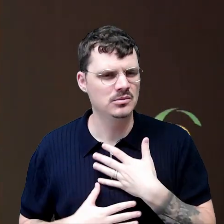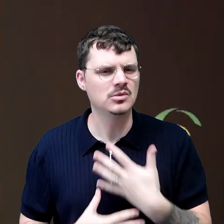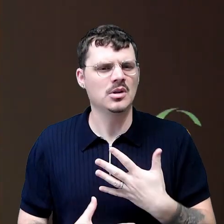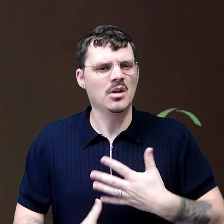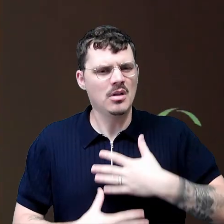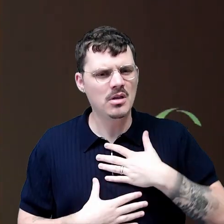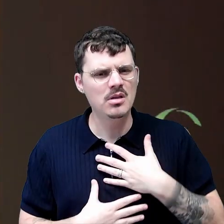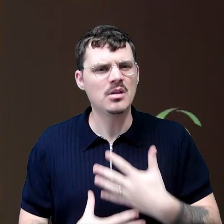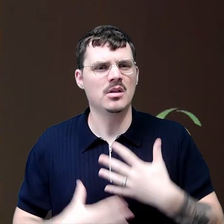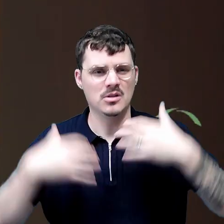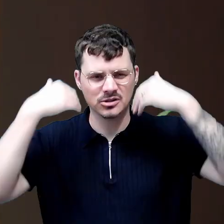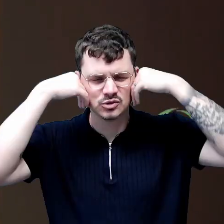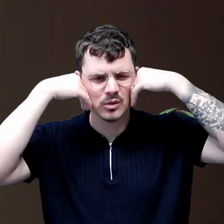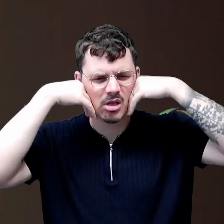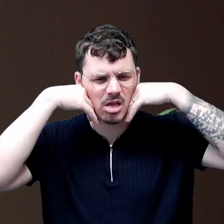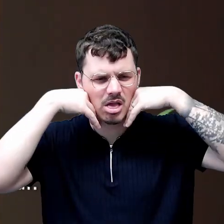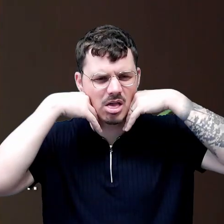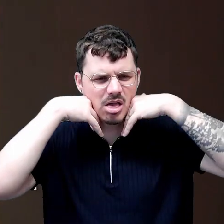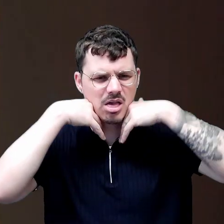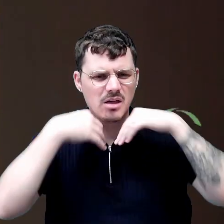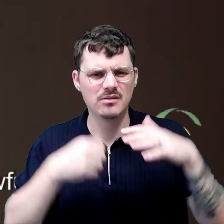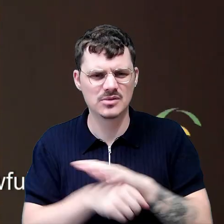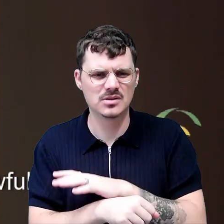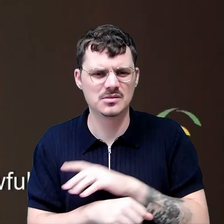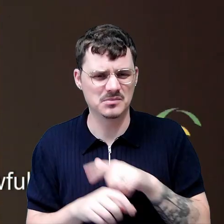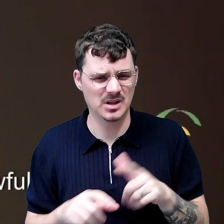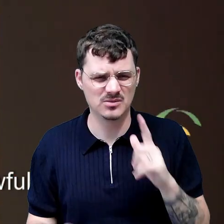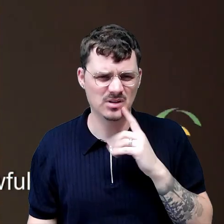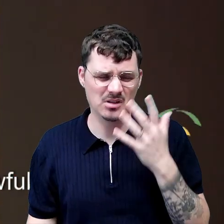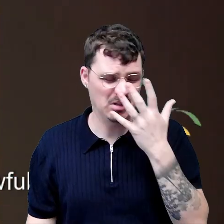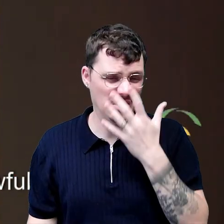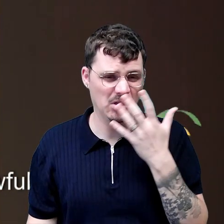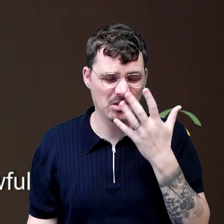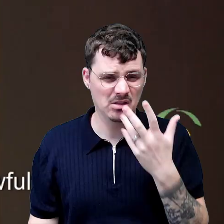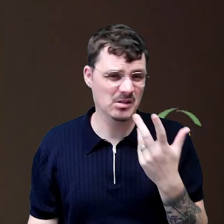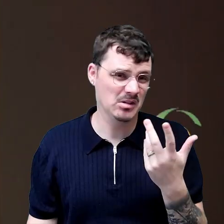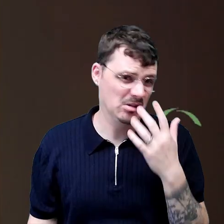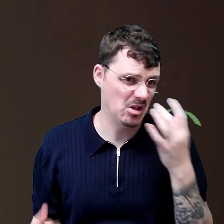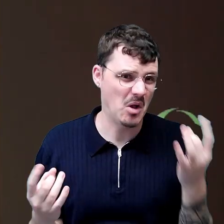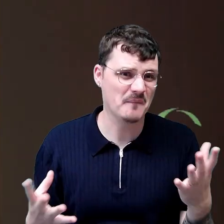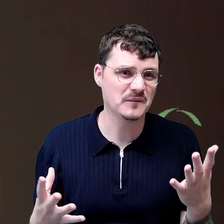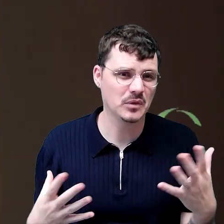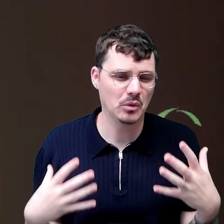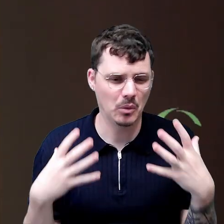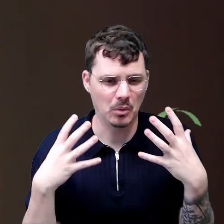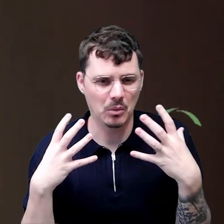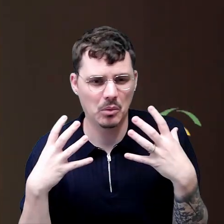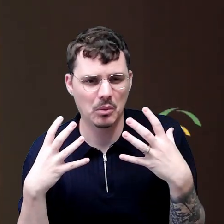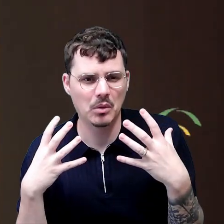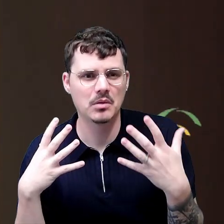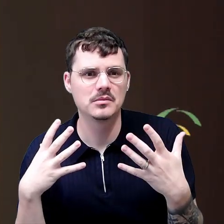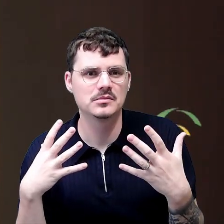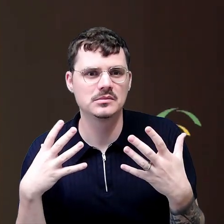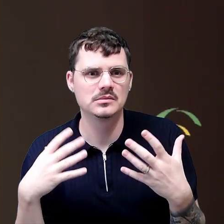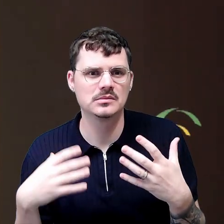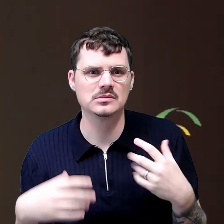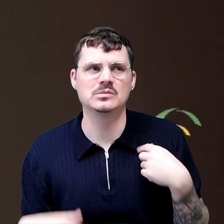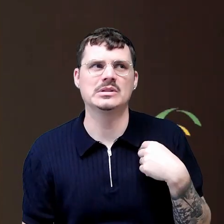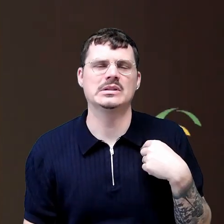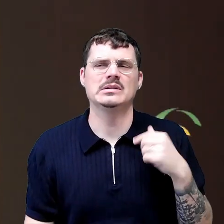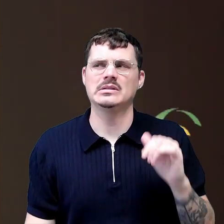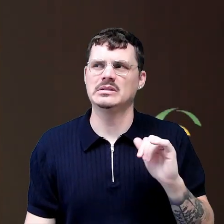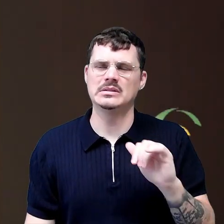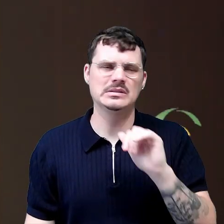fast, and he's drenched with sweat, but he looks kind of crappy and gray and awful. Oh, that's not